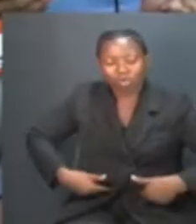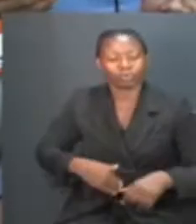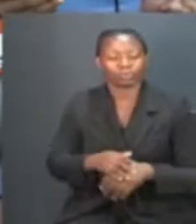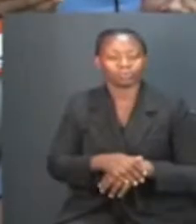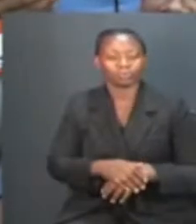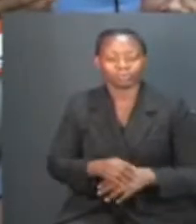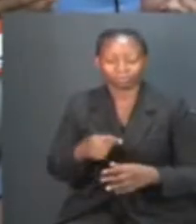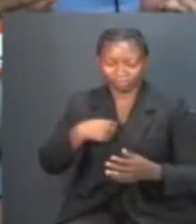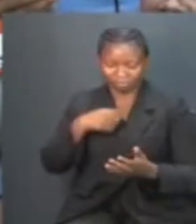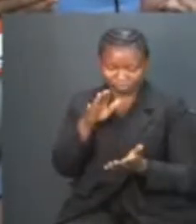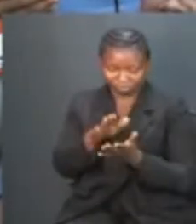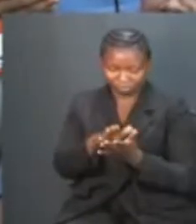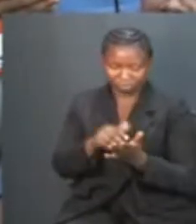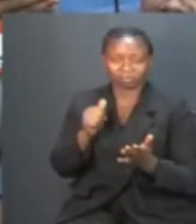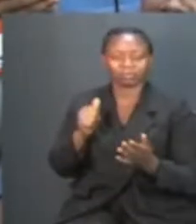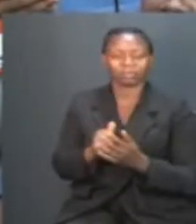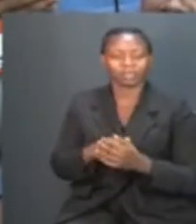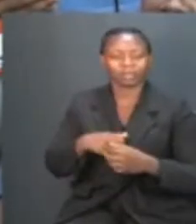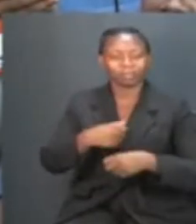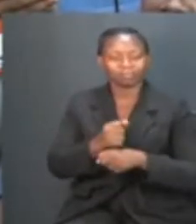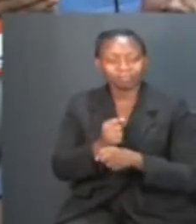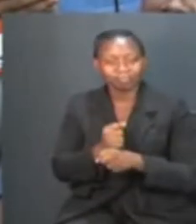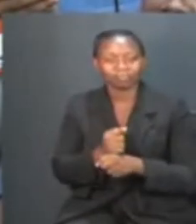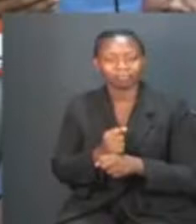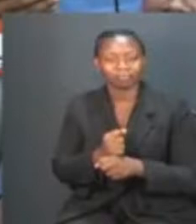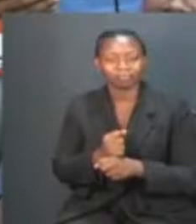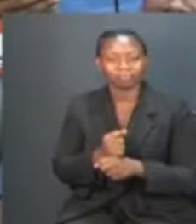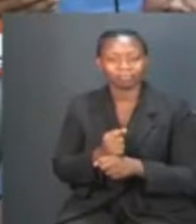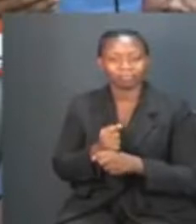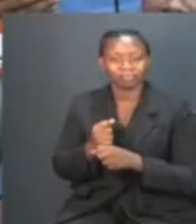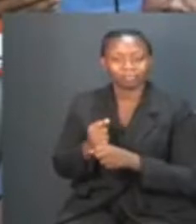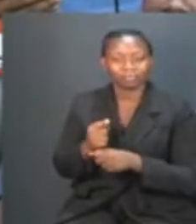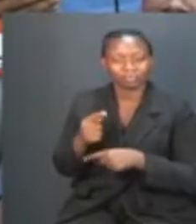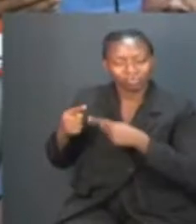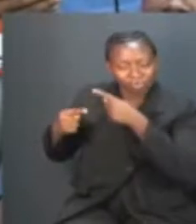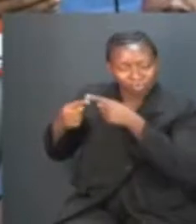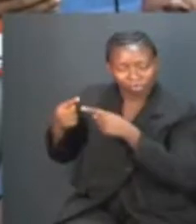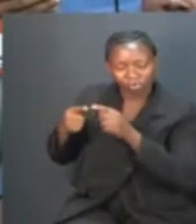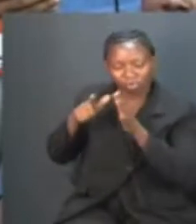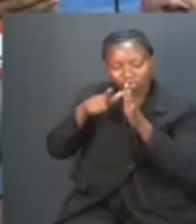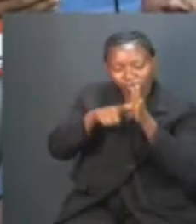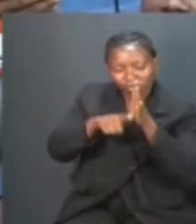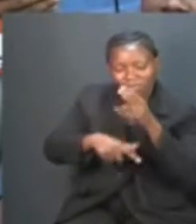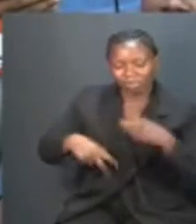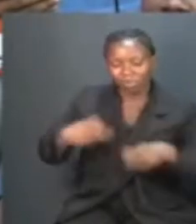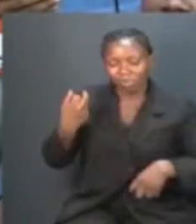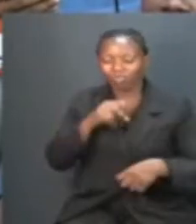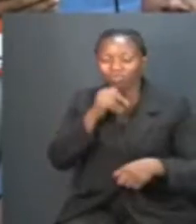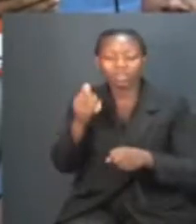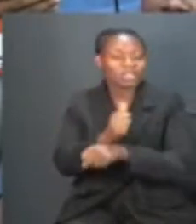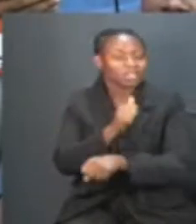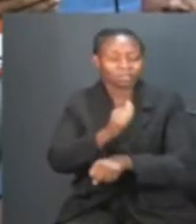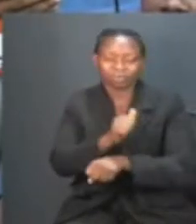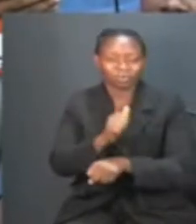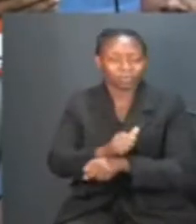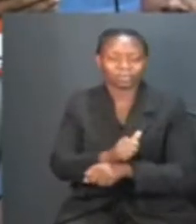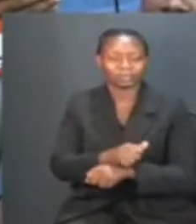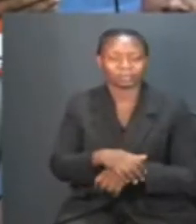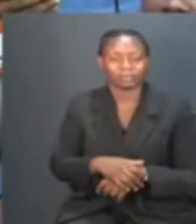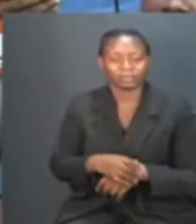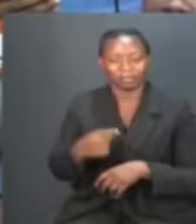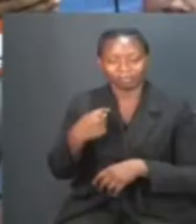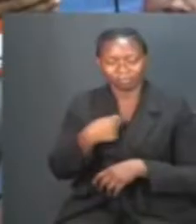I believe that it will set the tone for us to considerably reduce the issue of unemployment. And so I